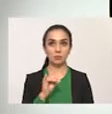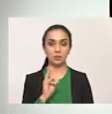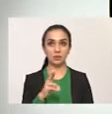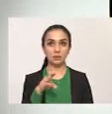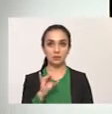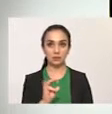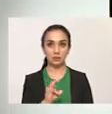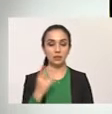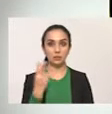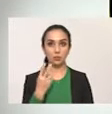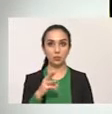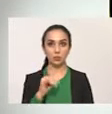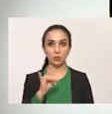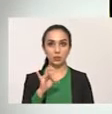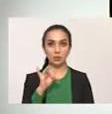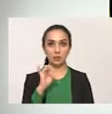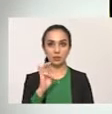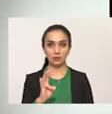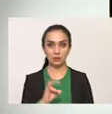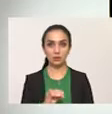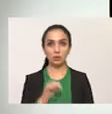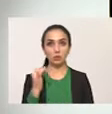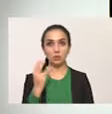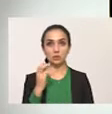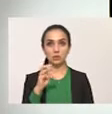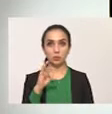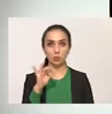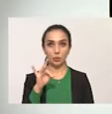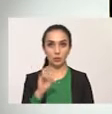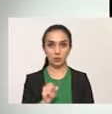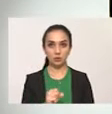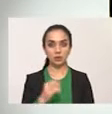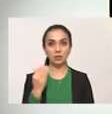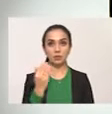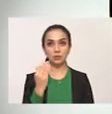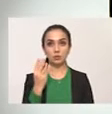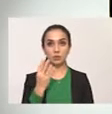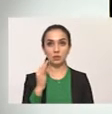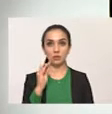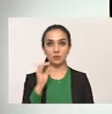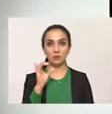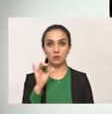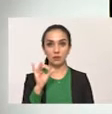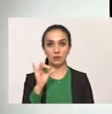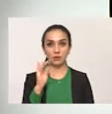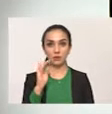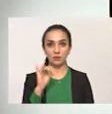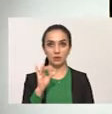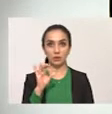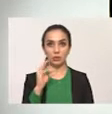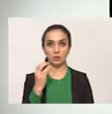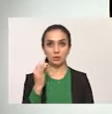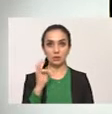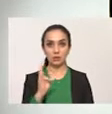pektin, ikkinchi murein, 3 spora, 4-chi fikocian,